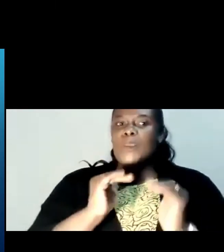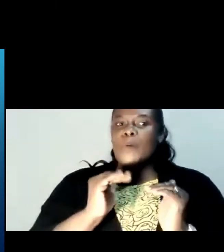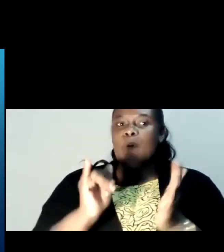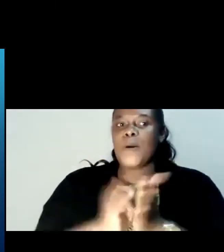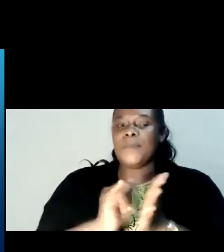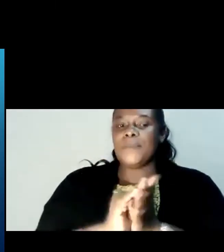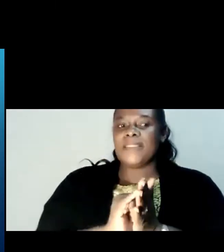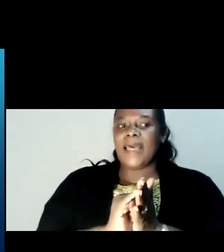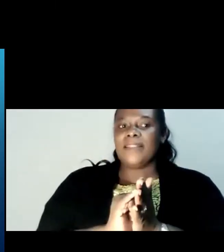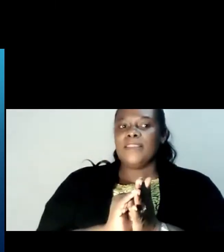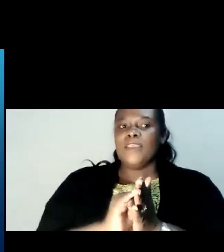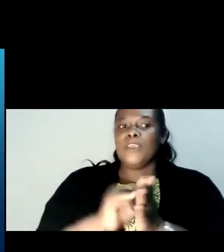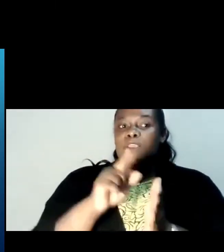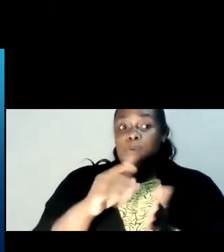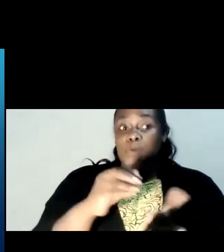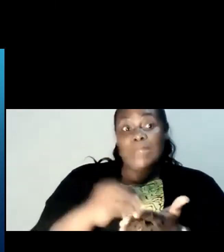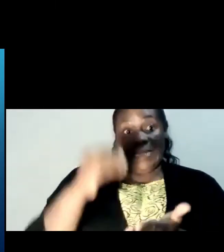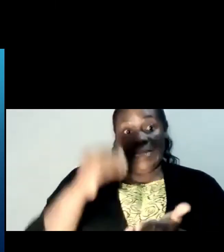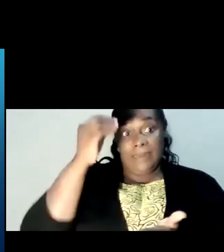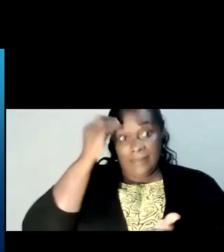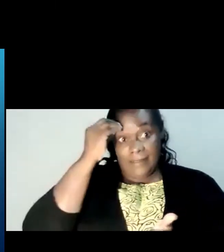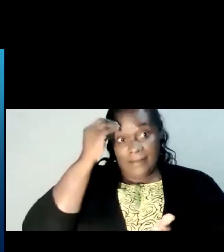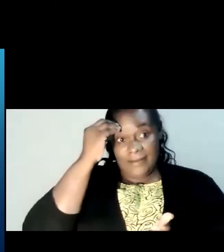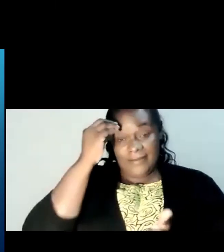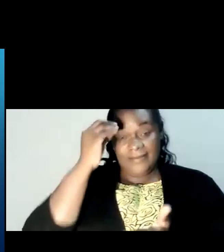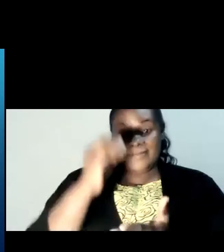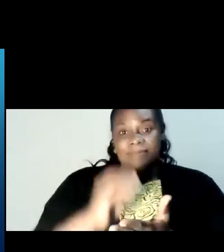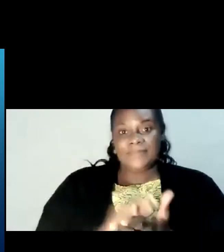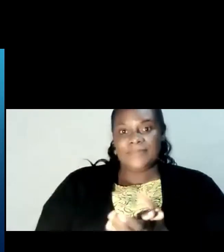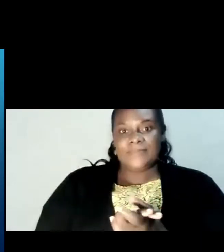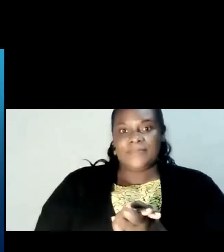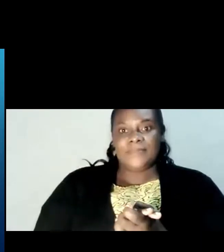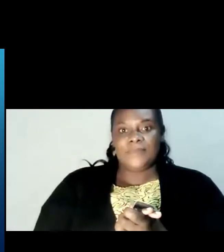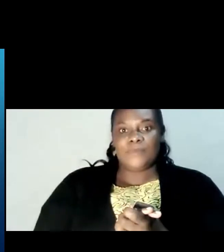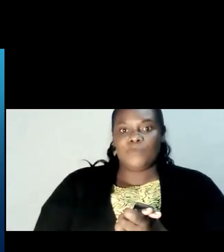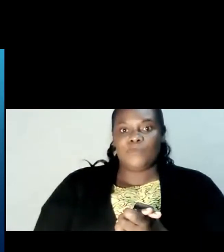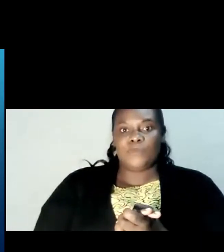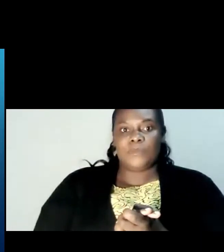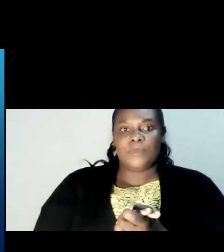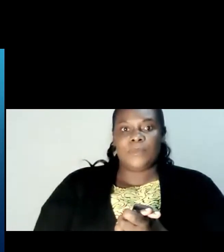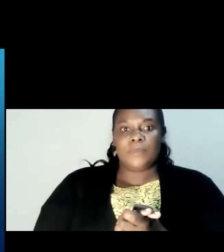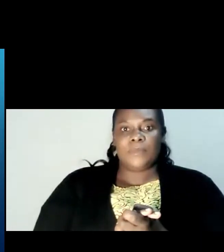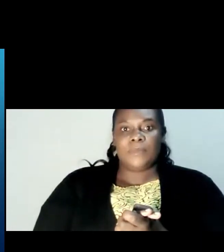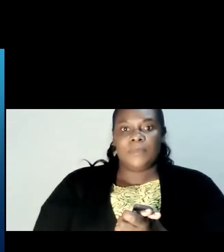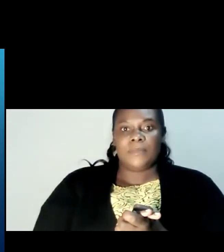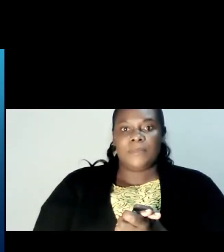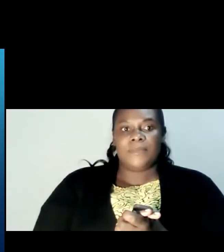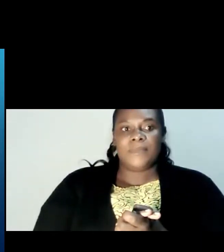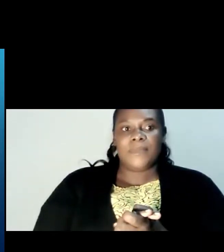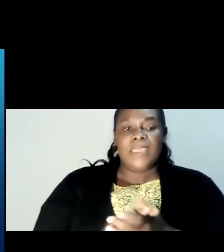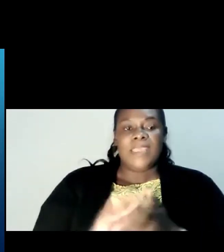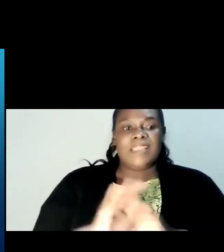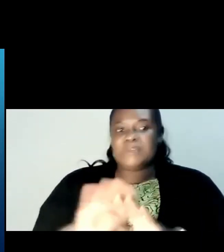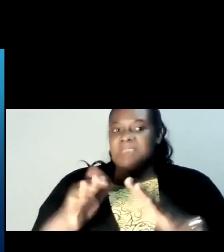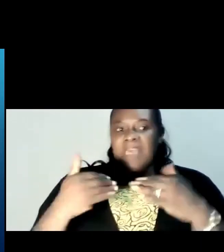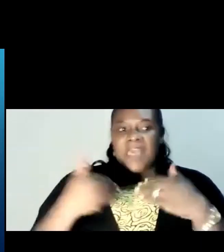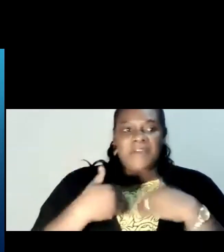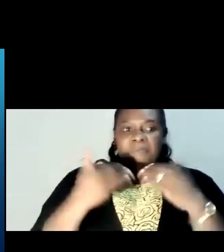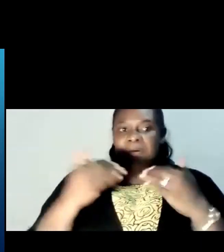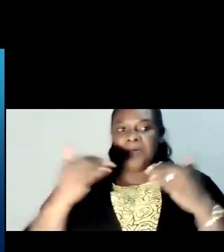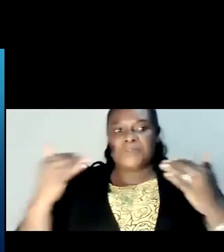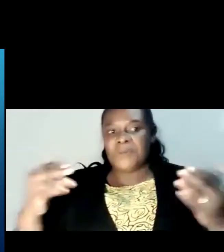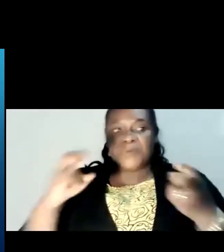useful. It isn't laden or burdened with a lot of statistics or a lot of